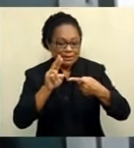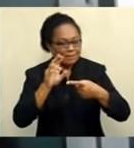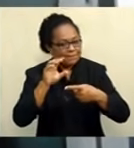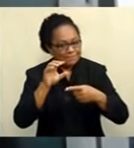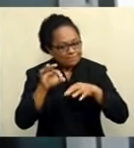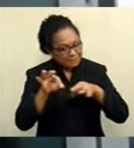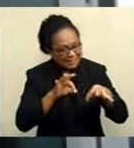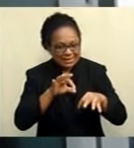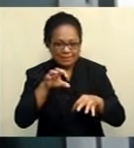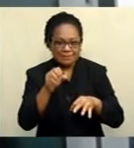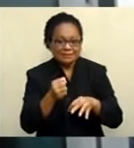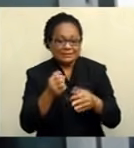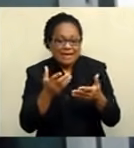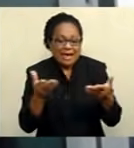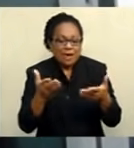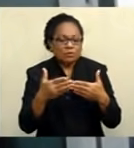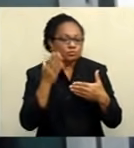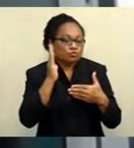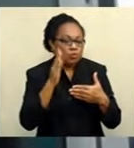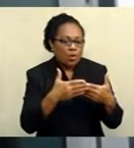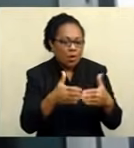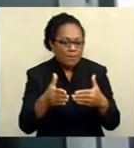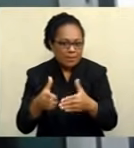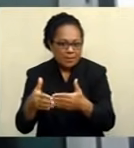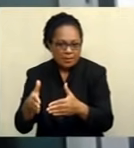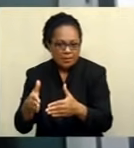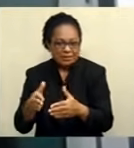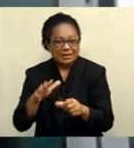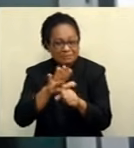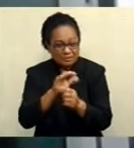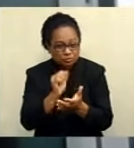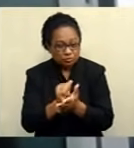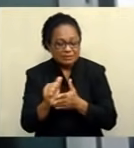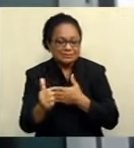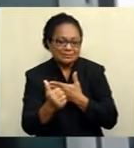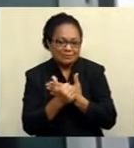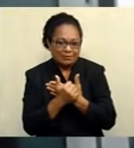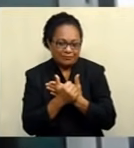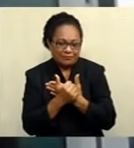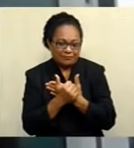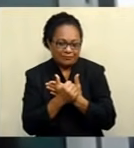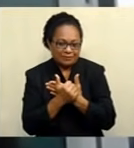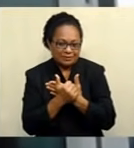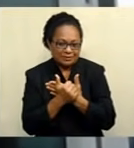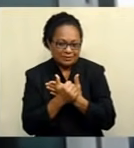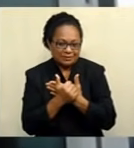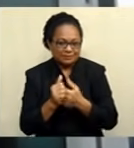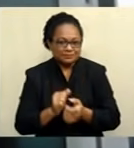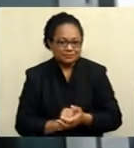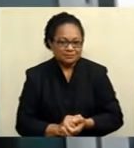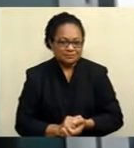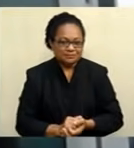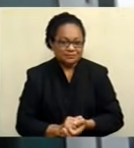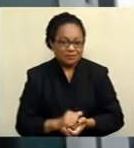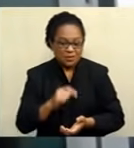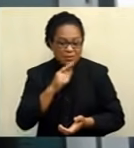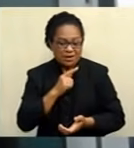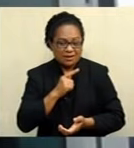the opening of schools in a COVID-safe environment, right? Because, you know,